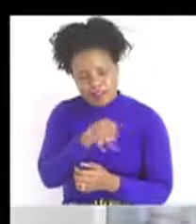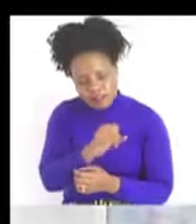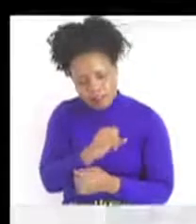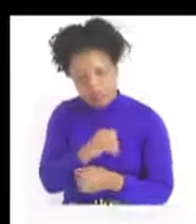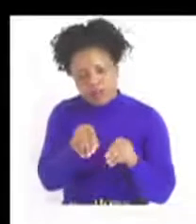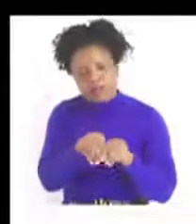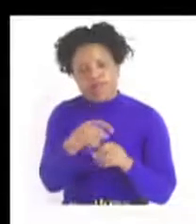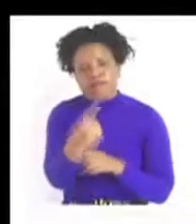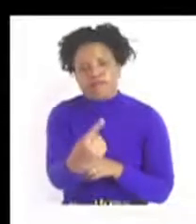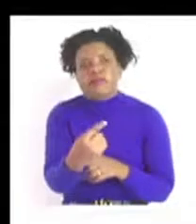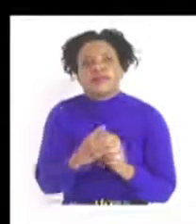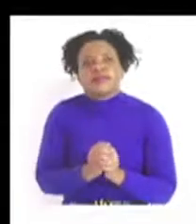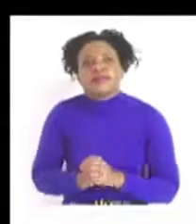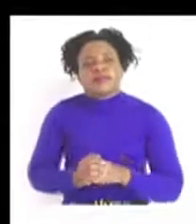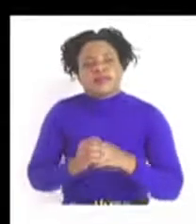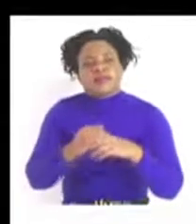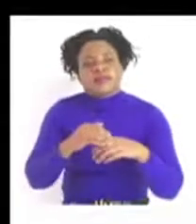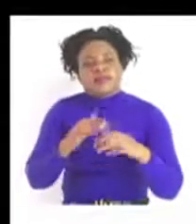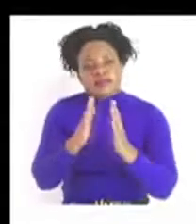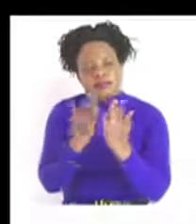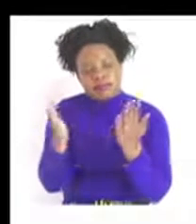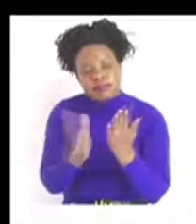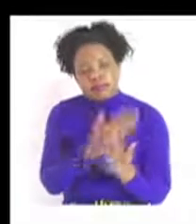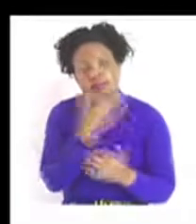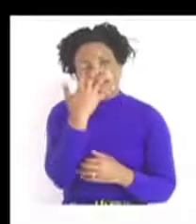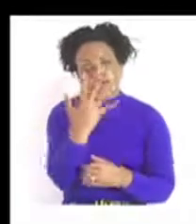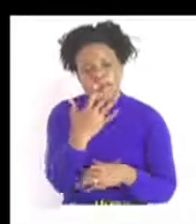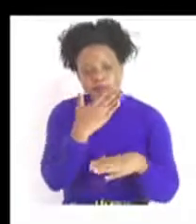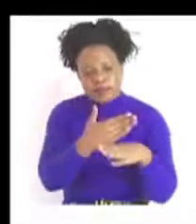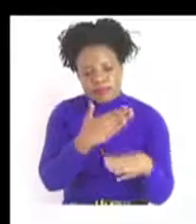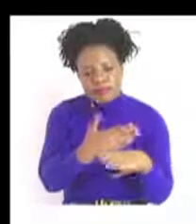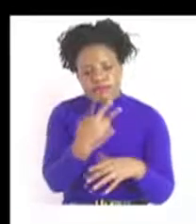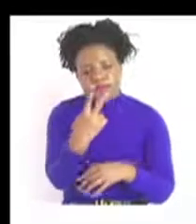5, and we start with activity 2.